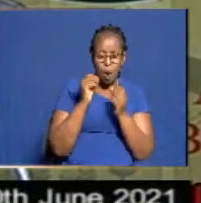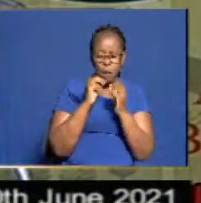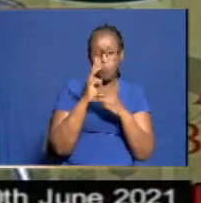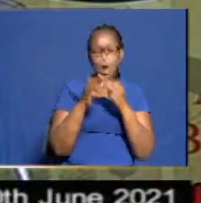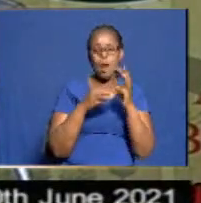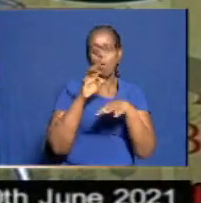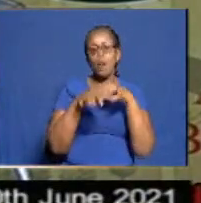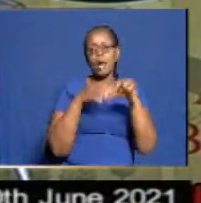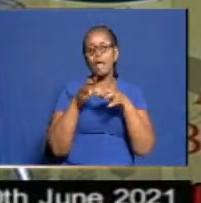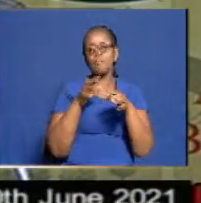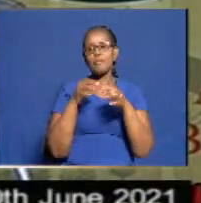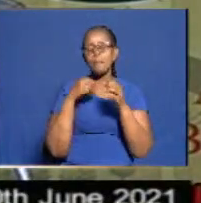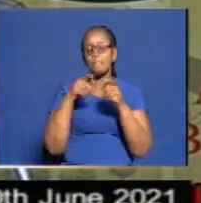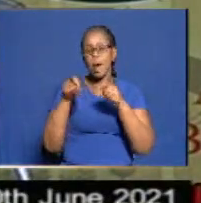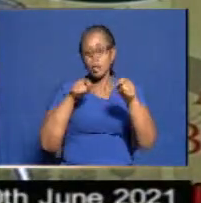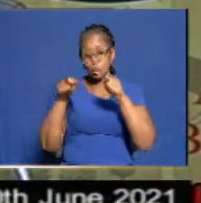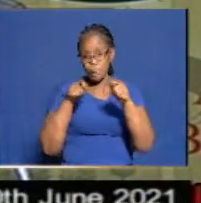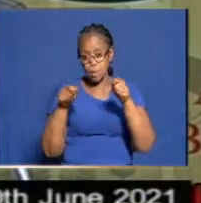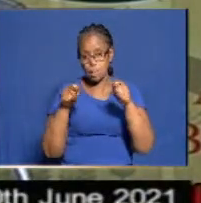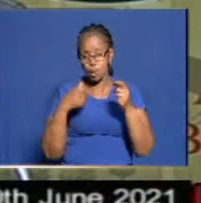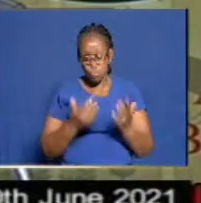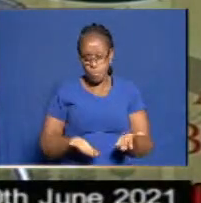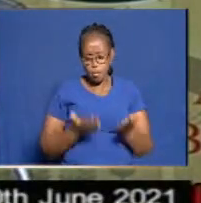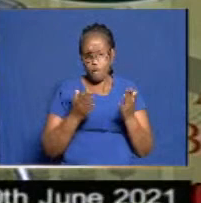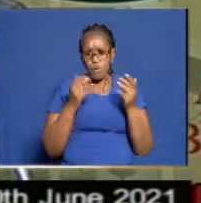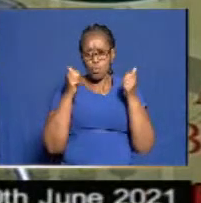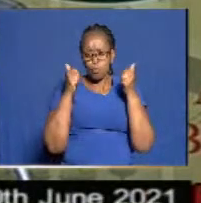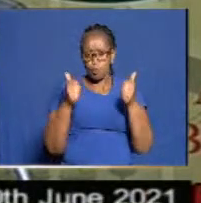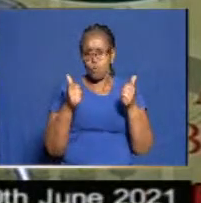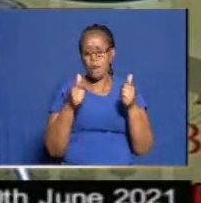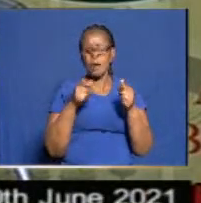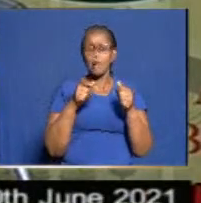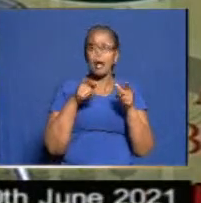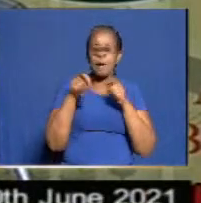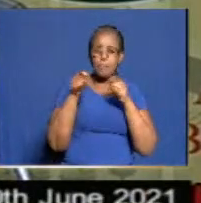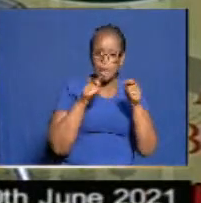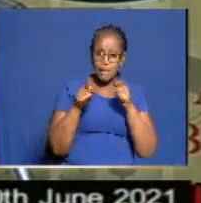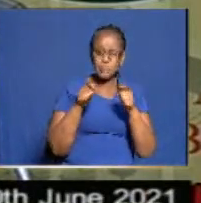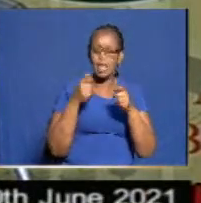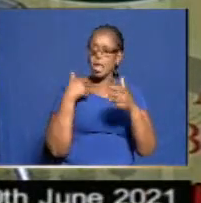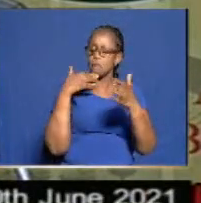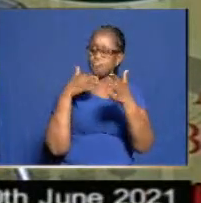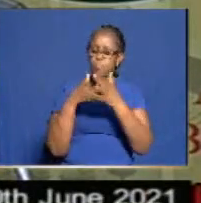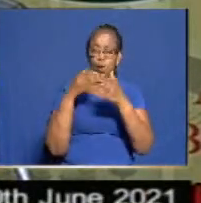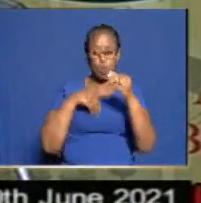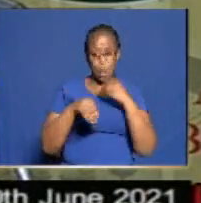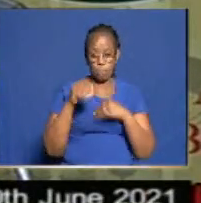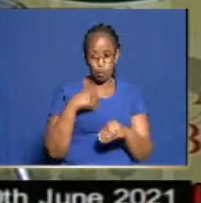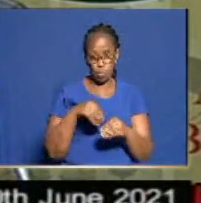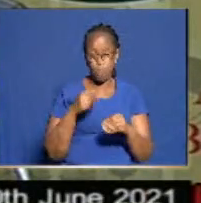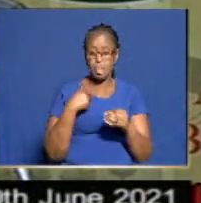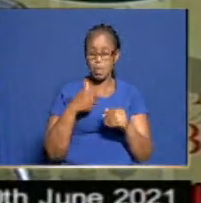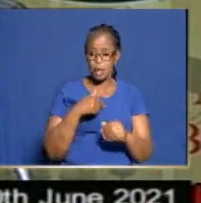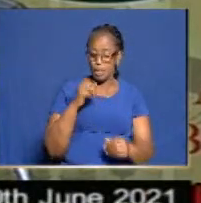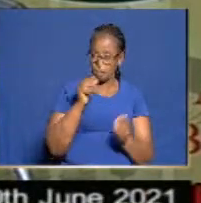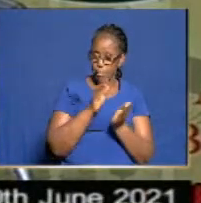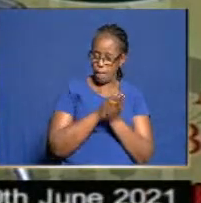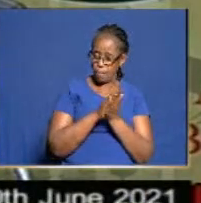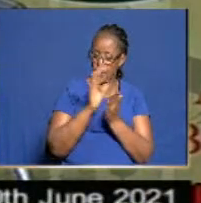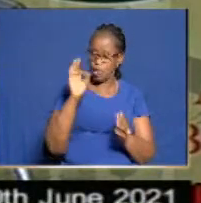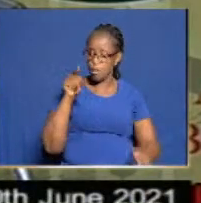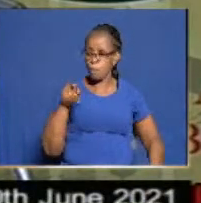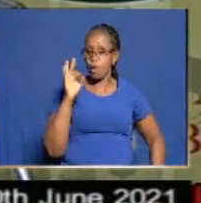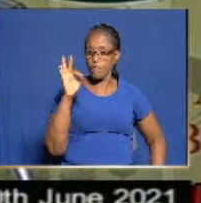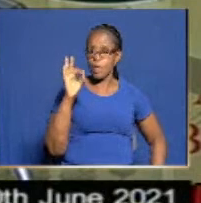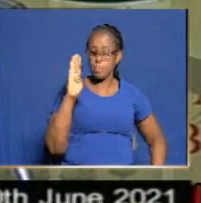Speaker, to enhance good governance and scale up fight against corruption, I have set aside ₦3.3 billion for the